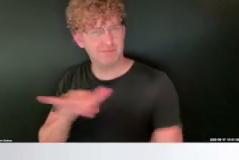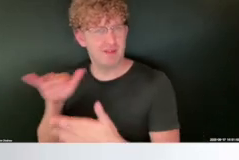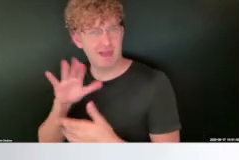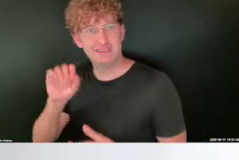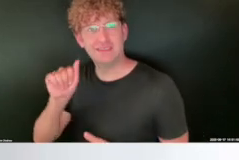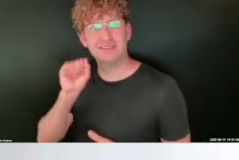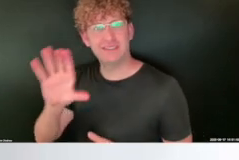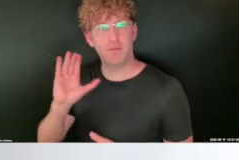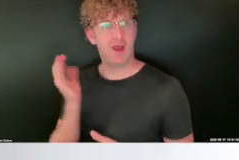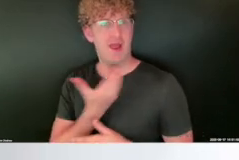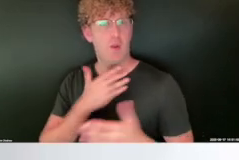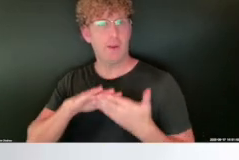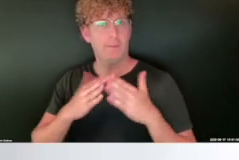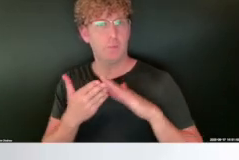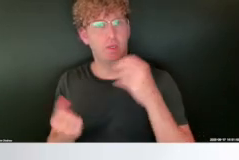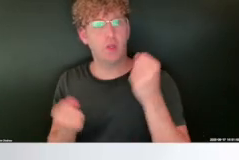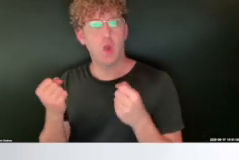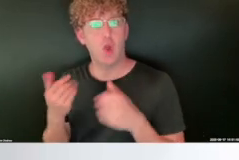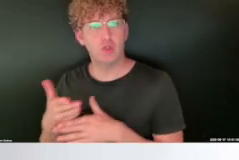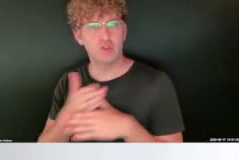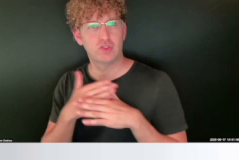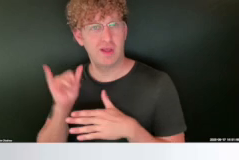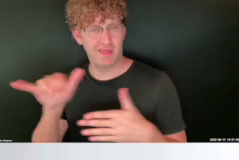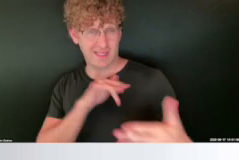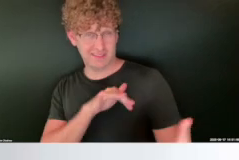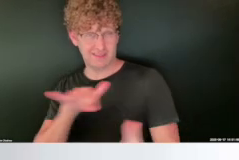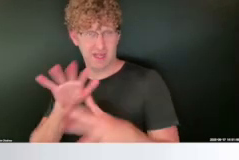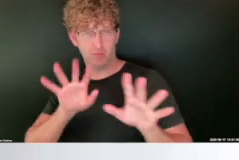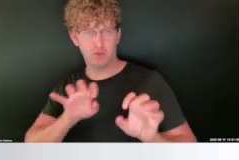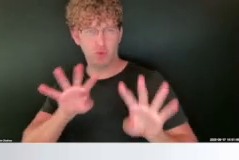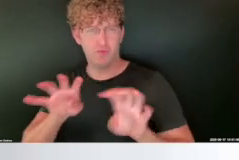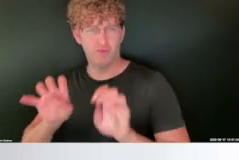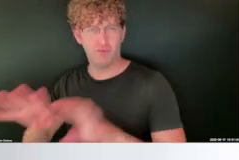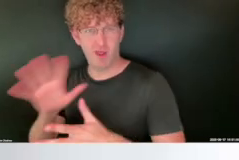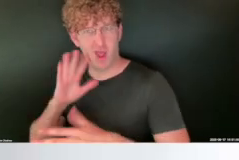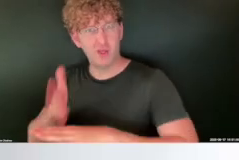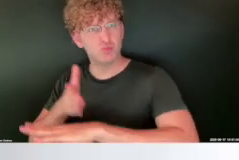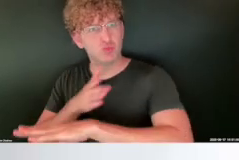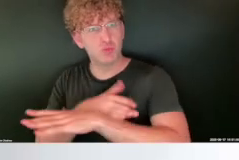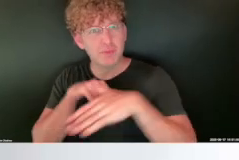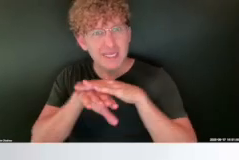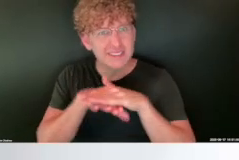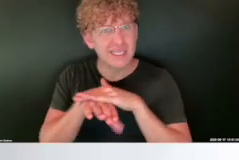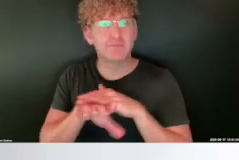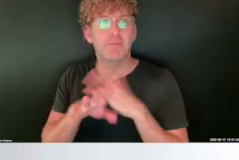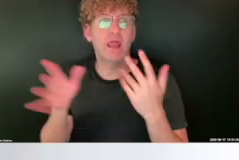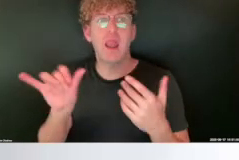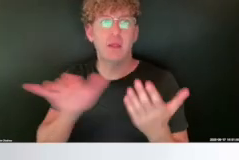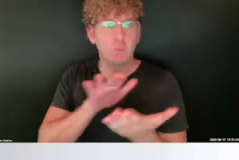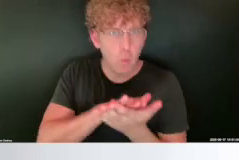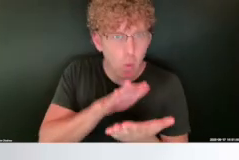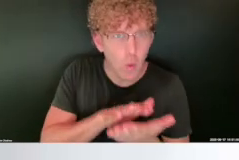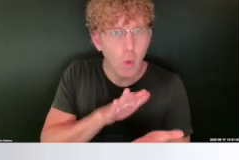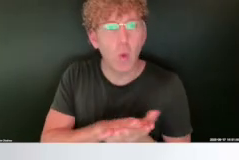essential destinations such as schools, 75%, grocery shopping, 71%, and healthcare,